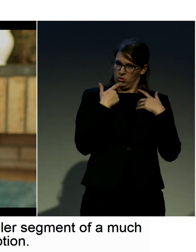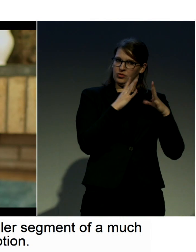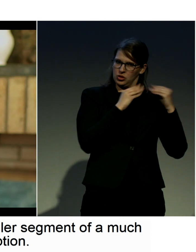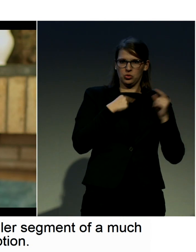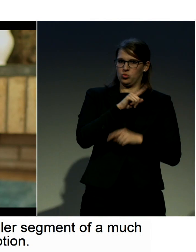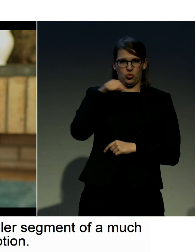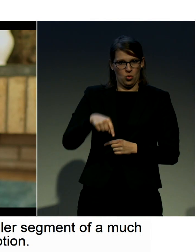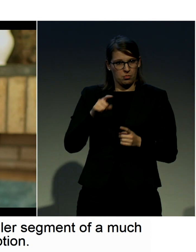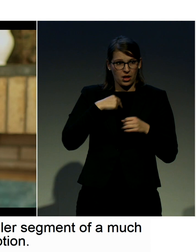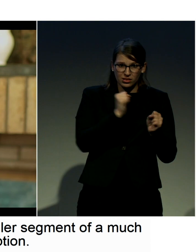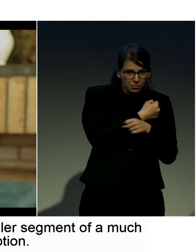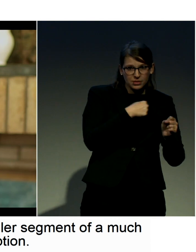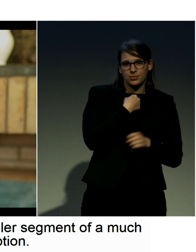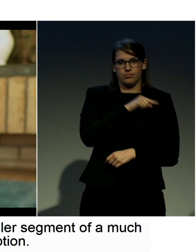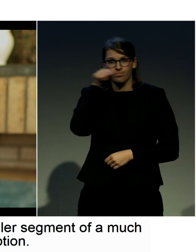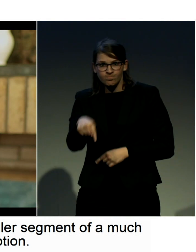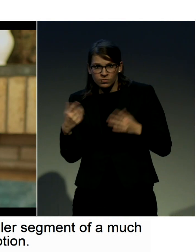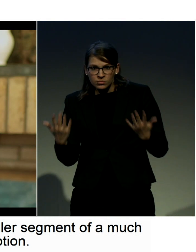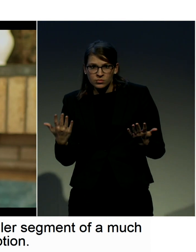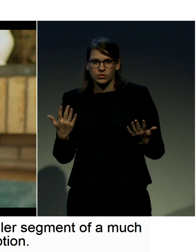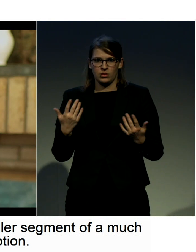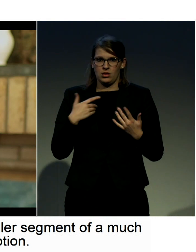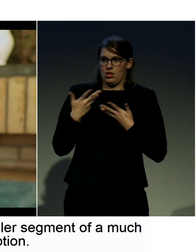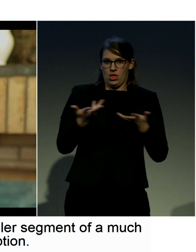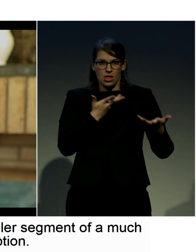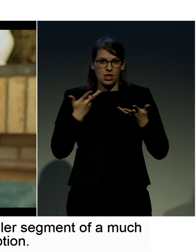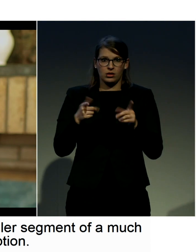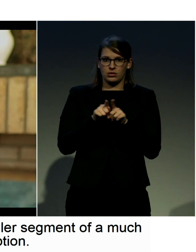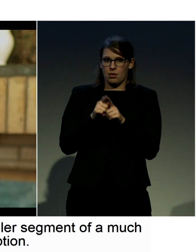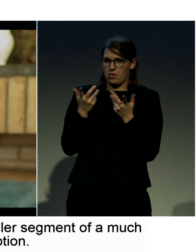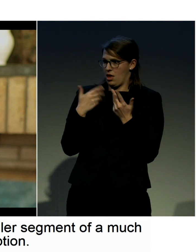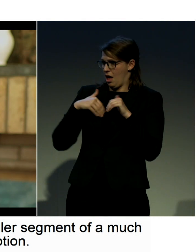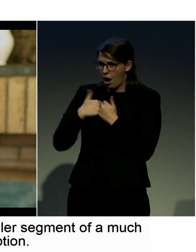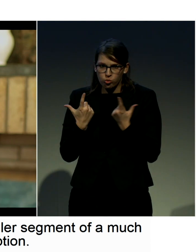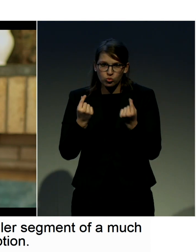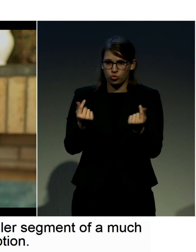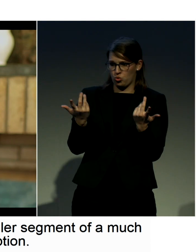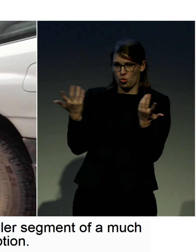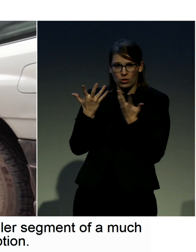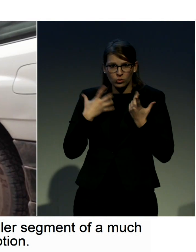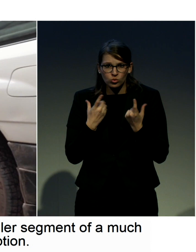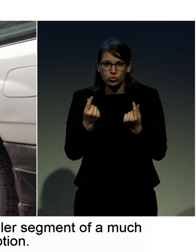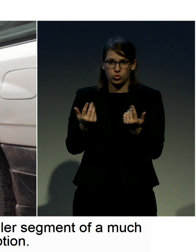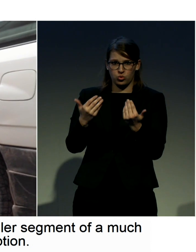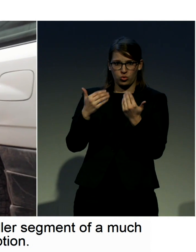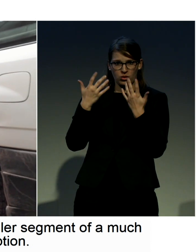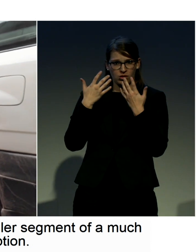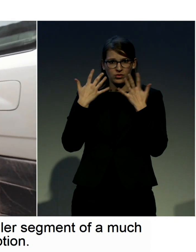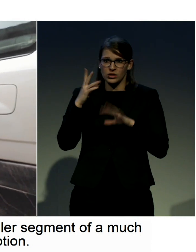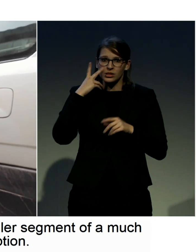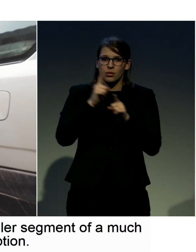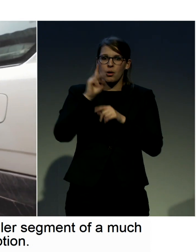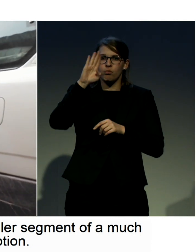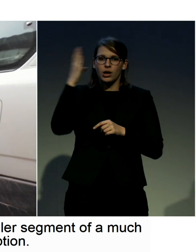knows I can't run, I can't do anything, and he continues to beat me? Look at the bruises I have. And then he